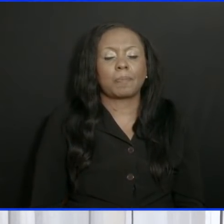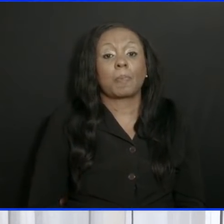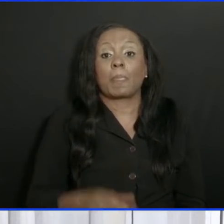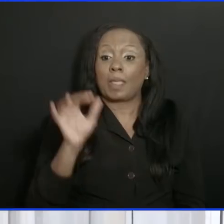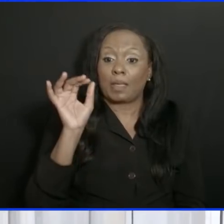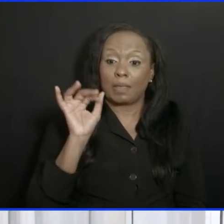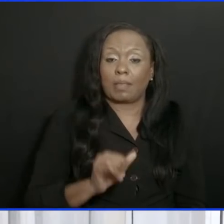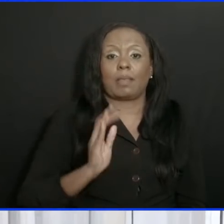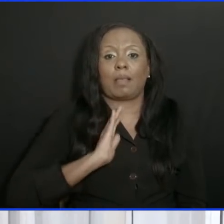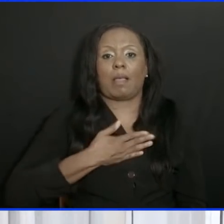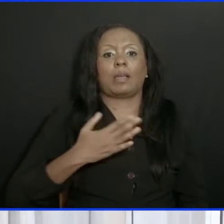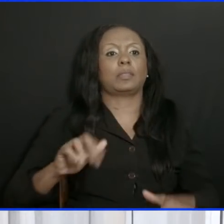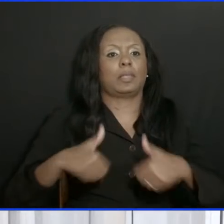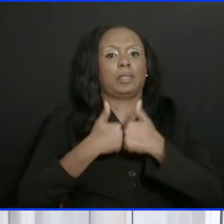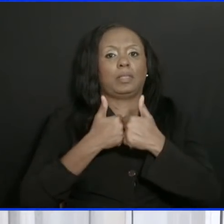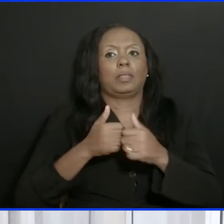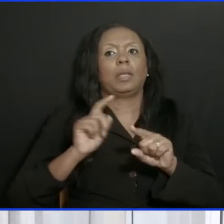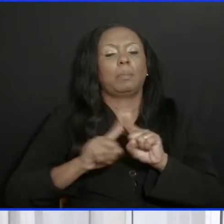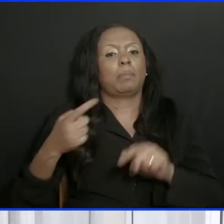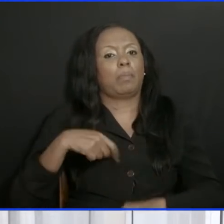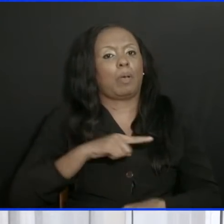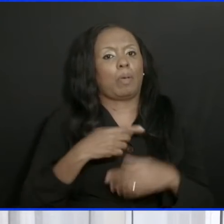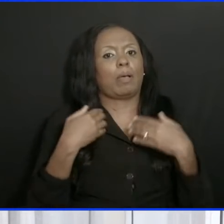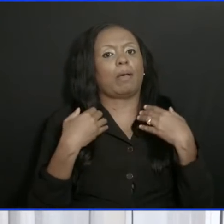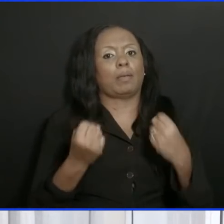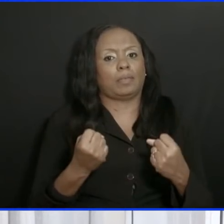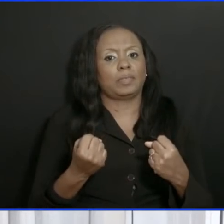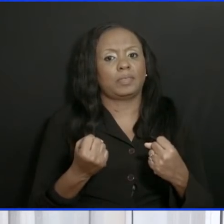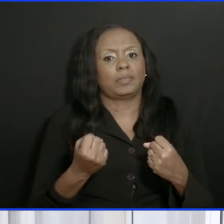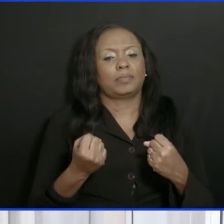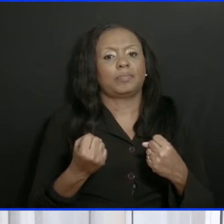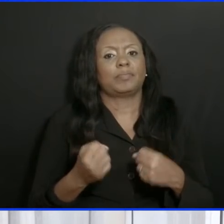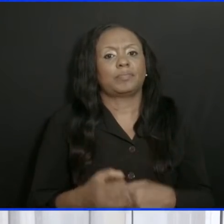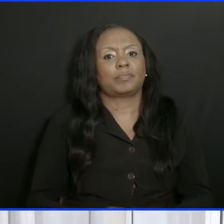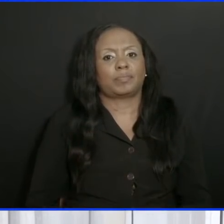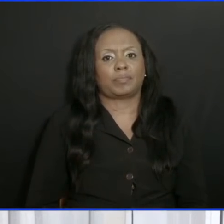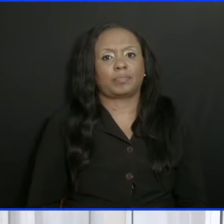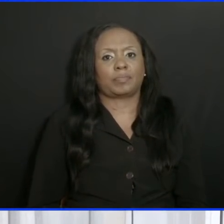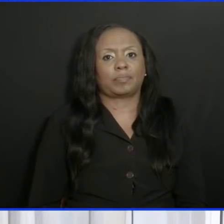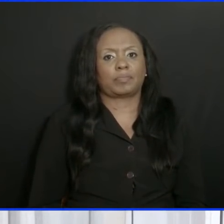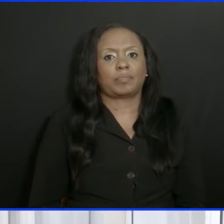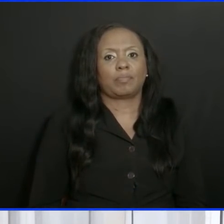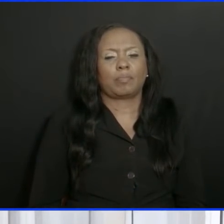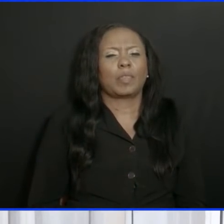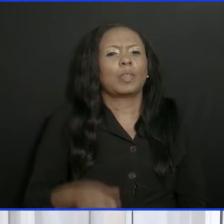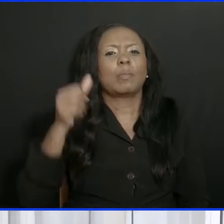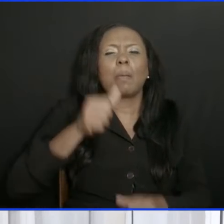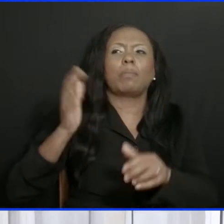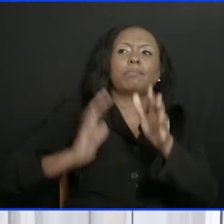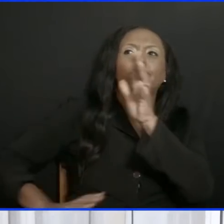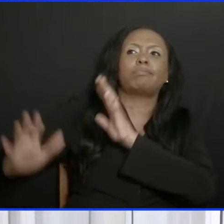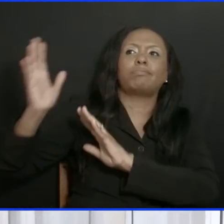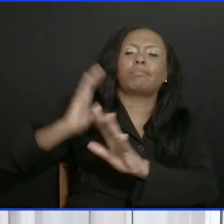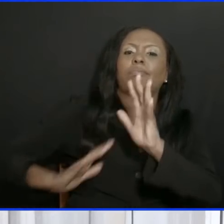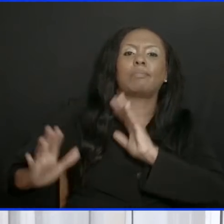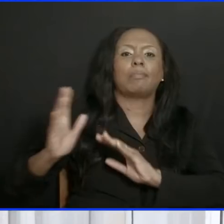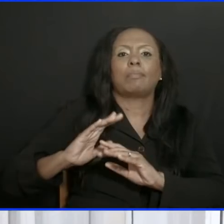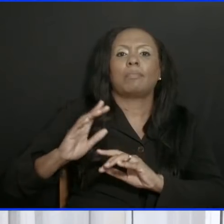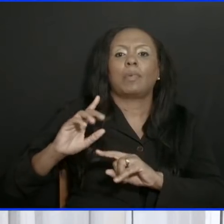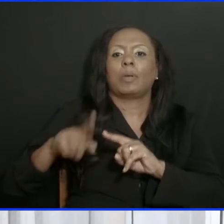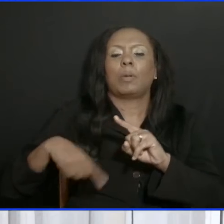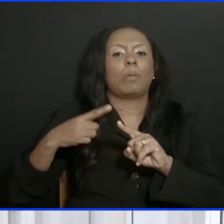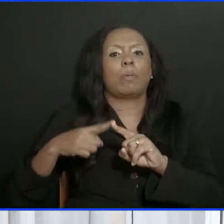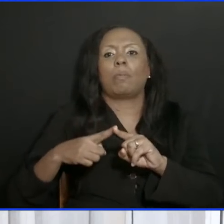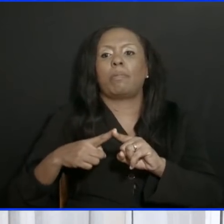you, but we are confident, as we have been when it was no name other than a new pandemic, when it became